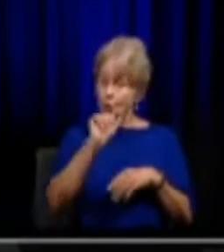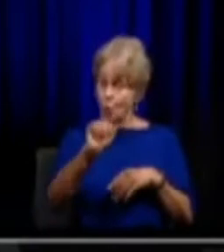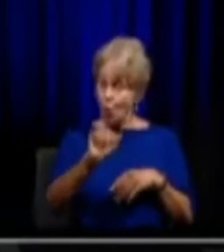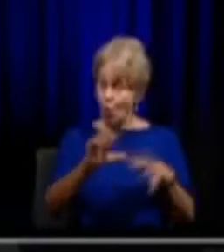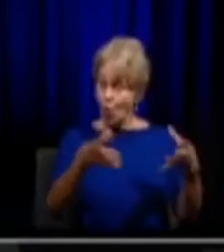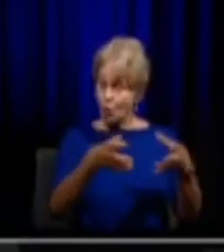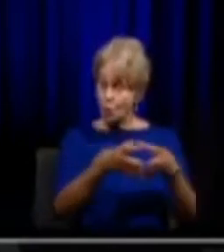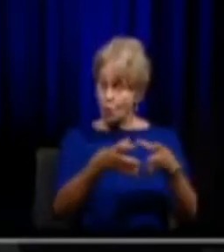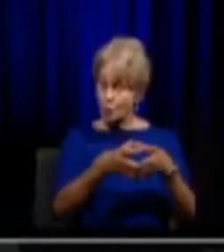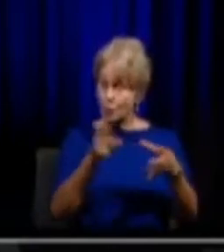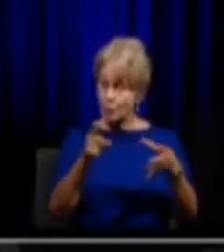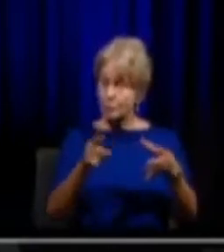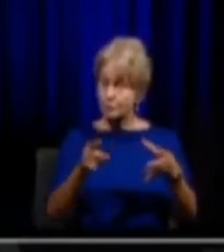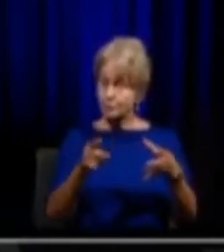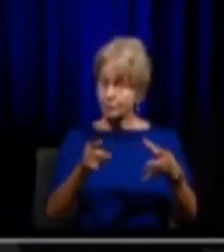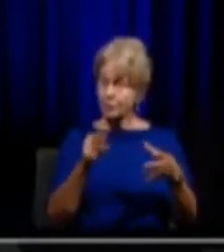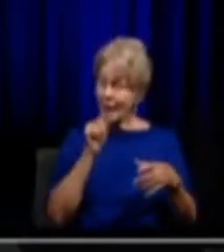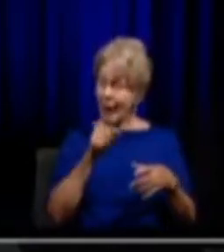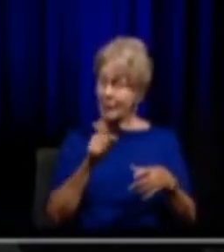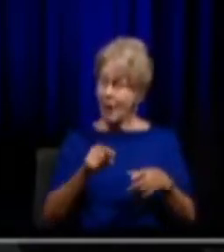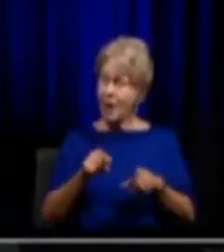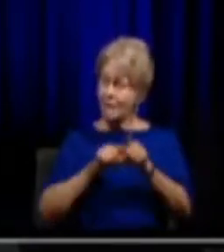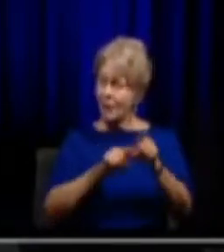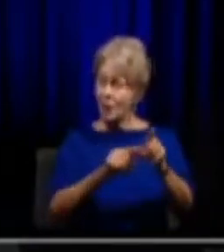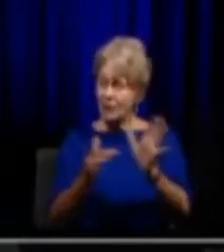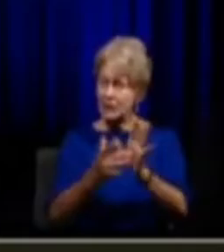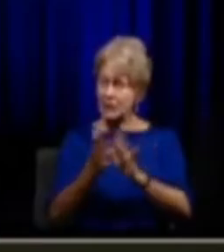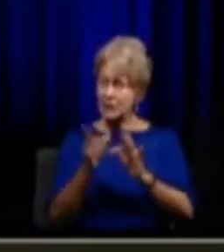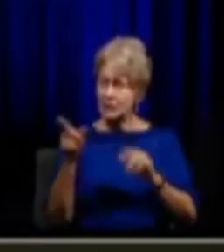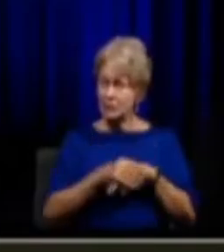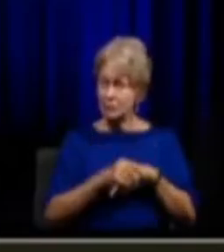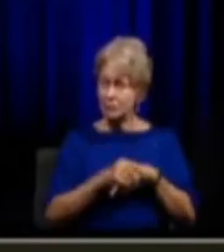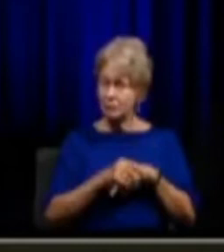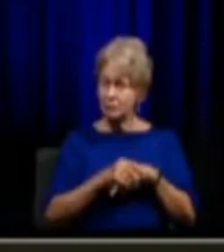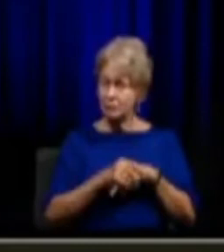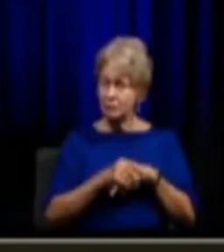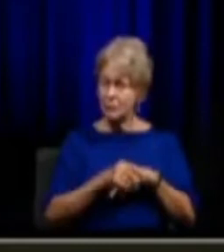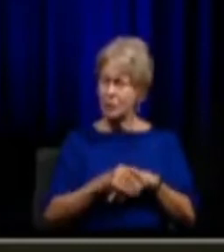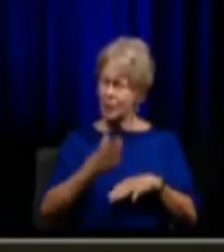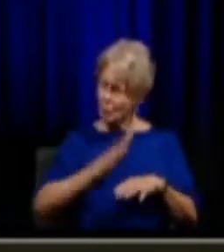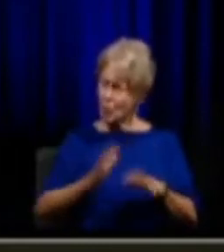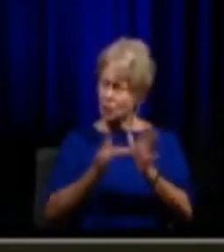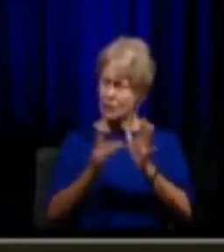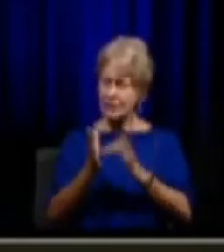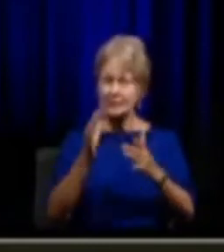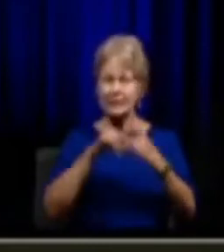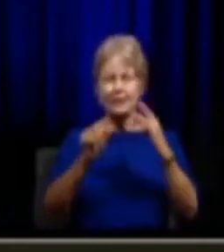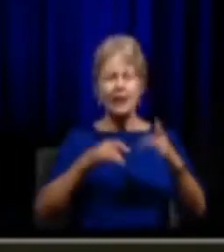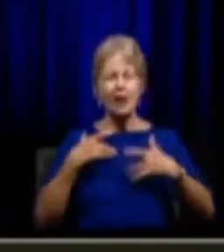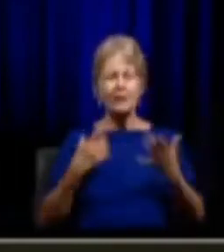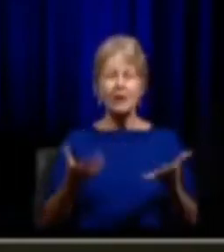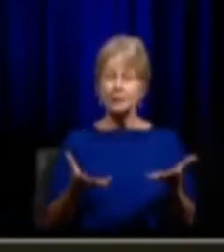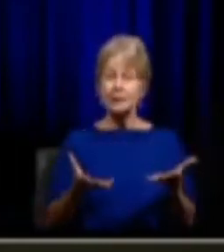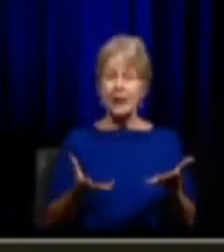are allowing in your life, are they following Jesus? Are they pursuing him? Because likely if your community